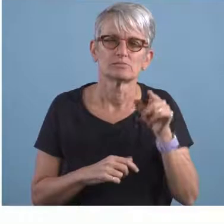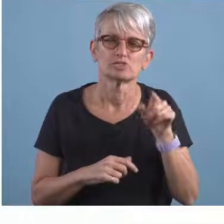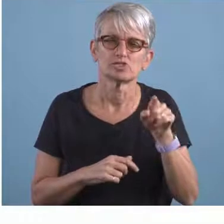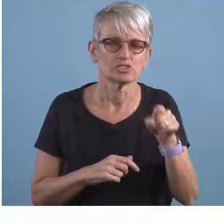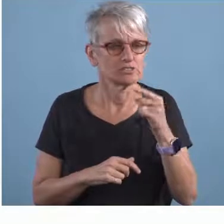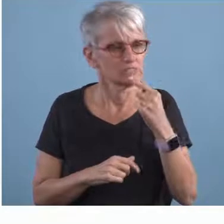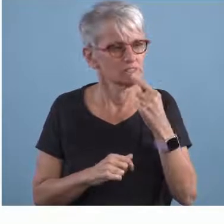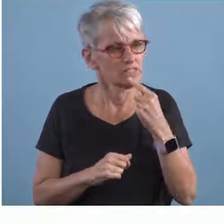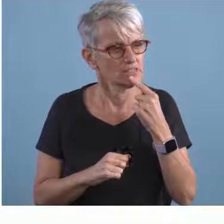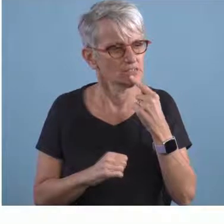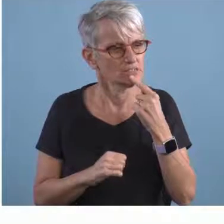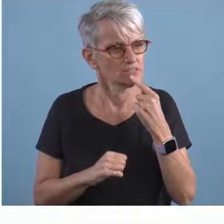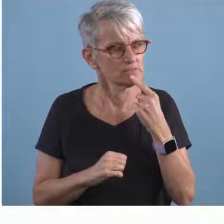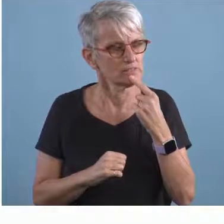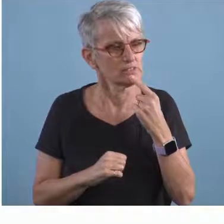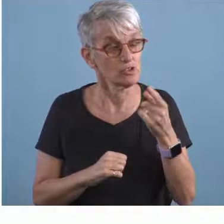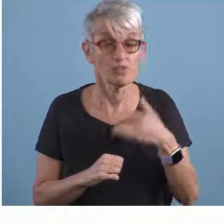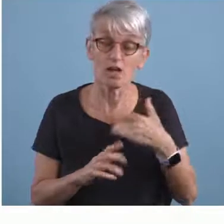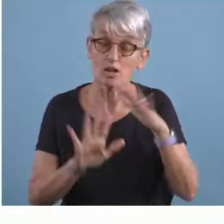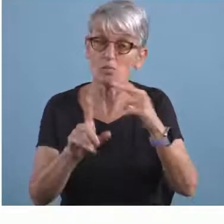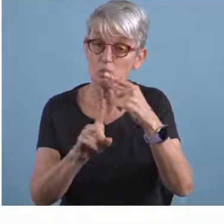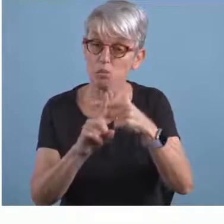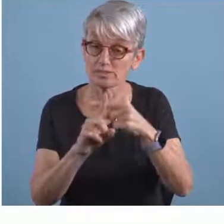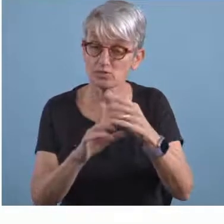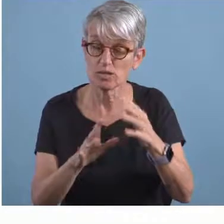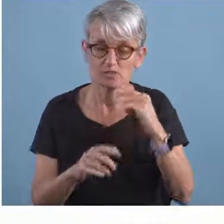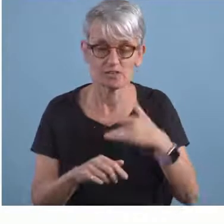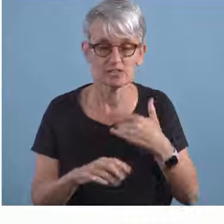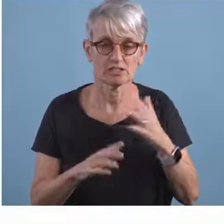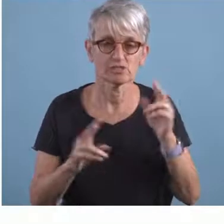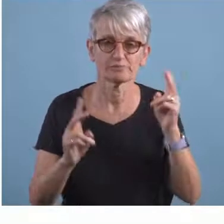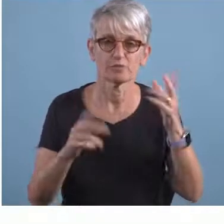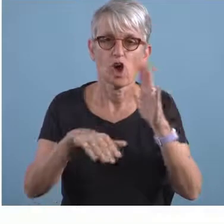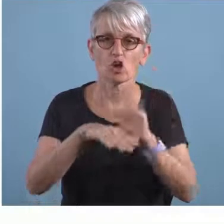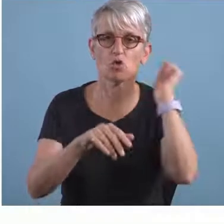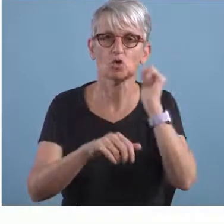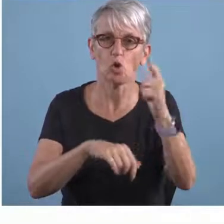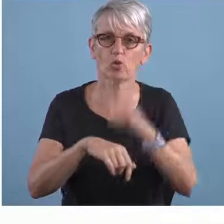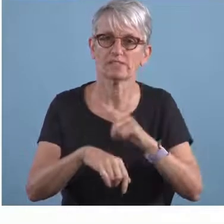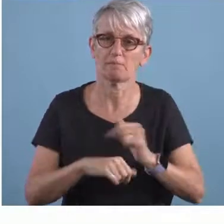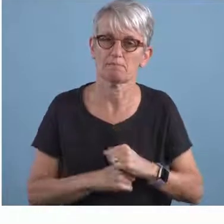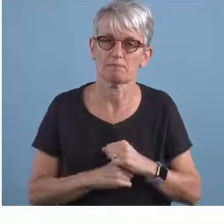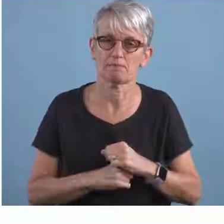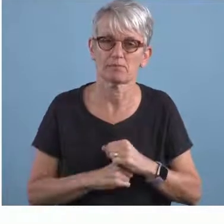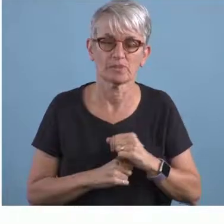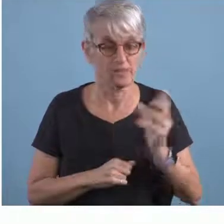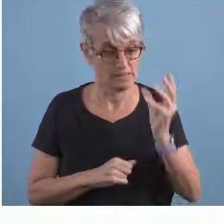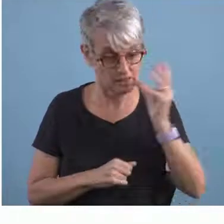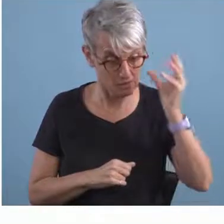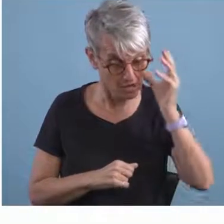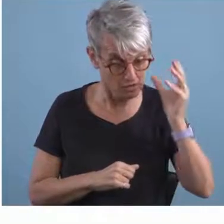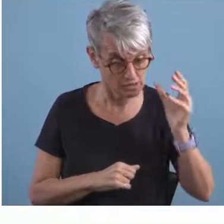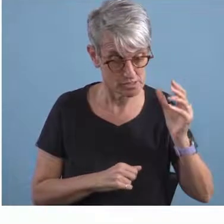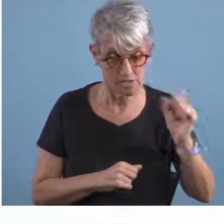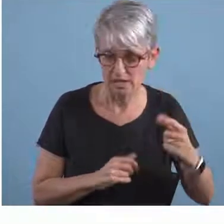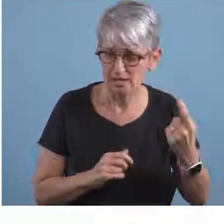she felt like, in a good way, she was on call all the time. And that the parents of these young children could check in with her